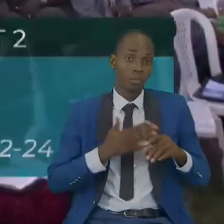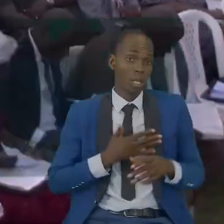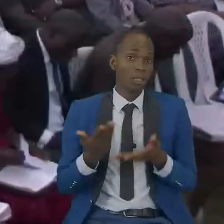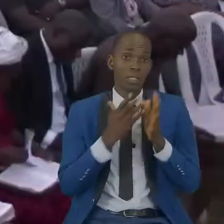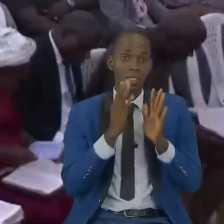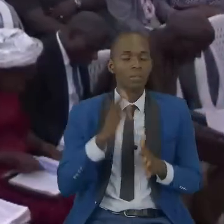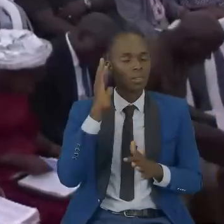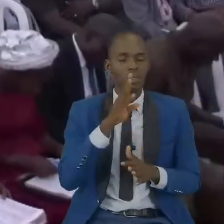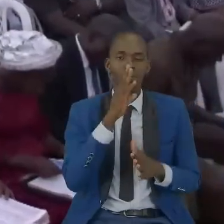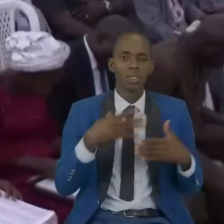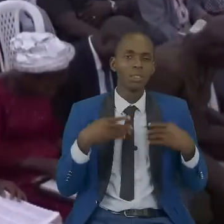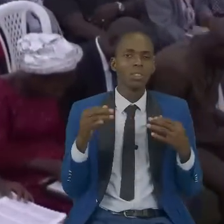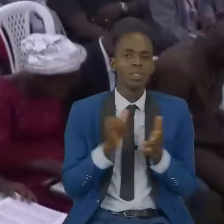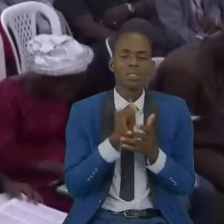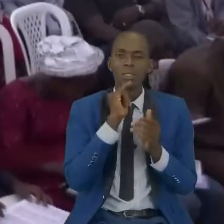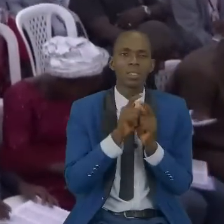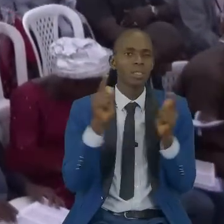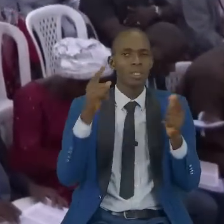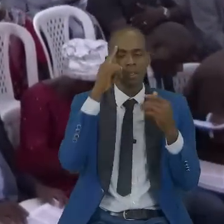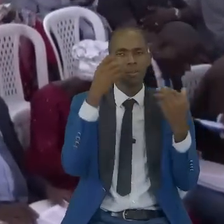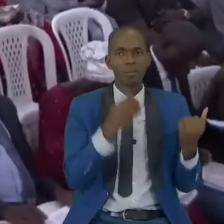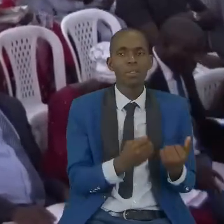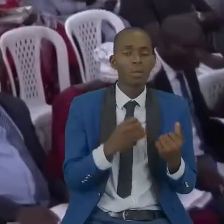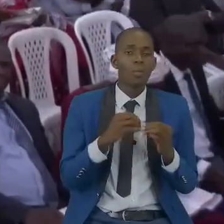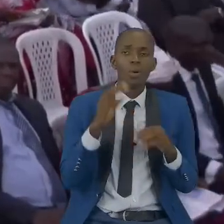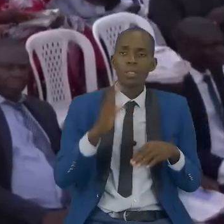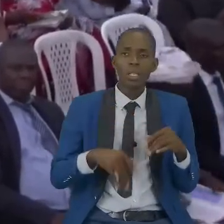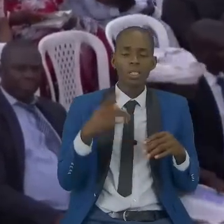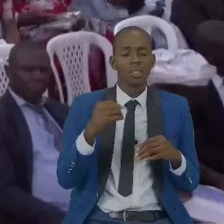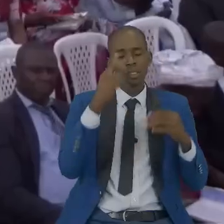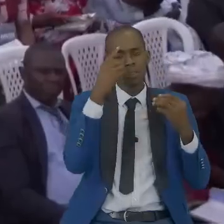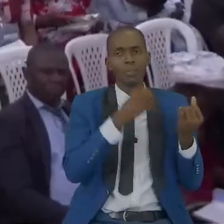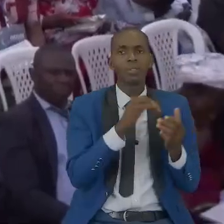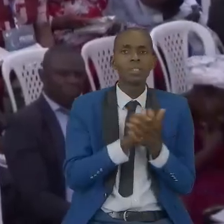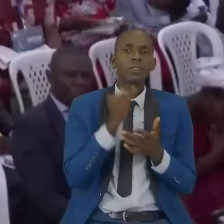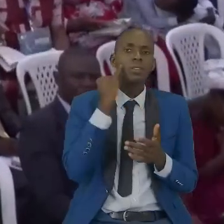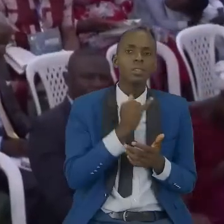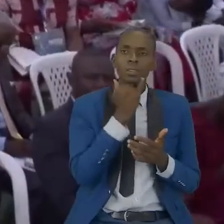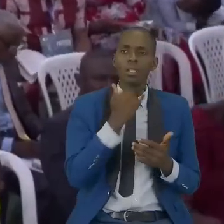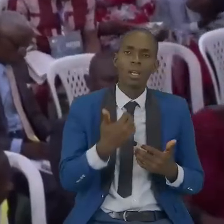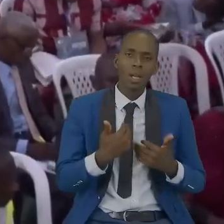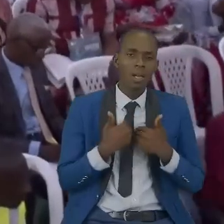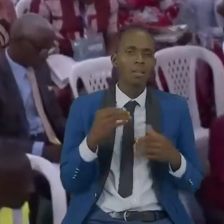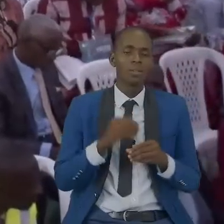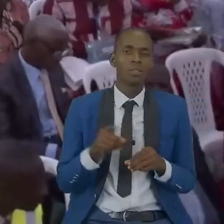surpassing faith. More than the faith the Israelites had in their Messiah. The